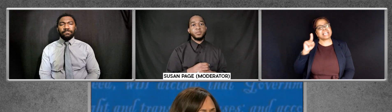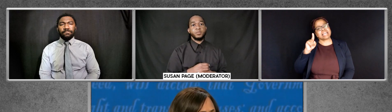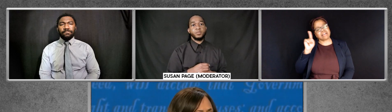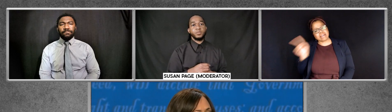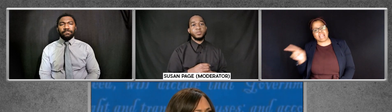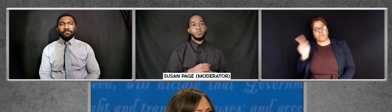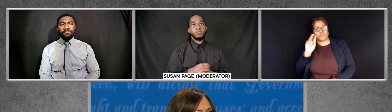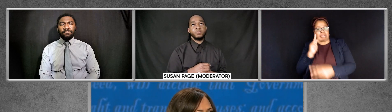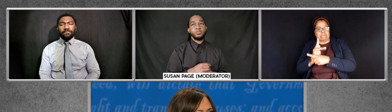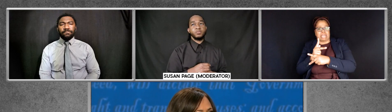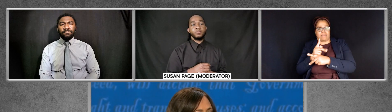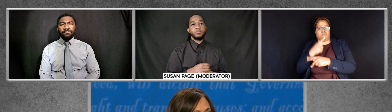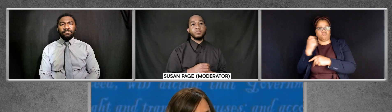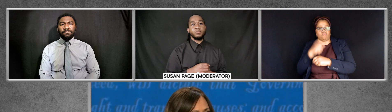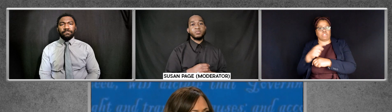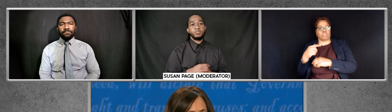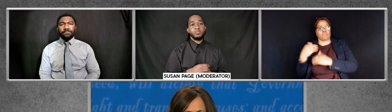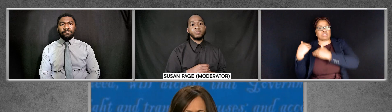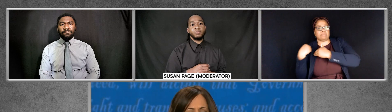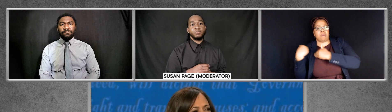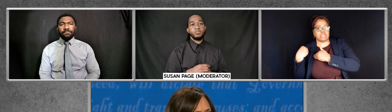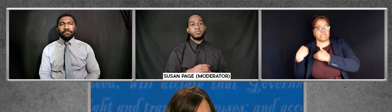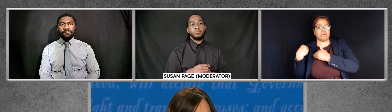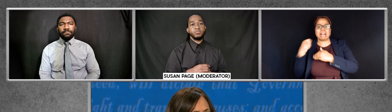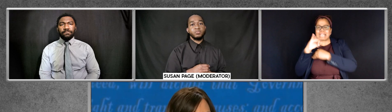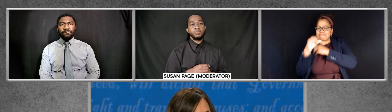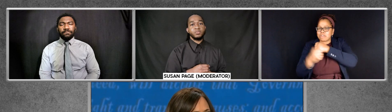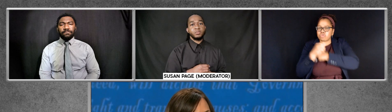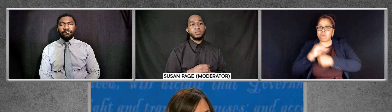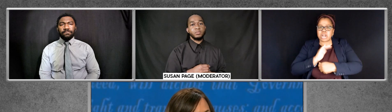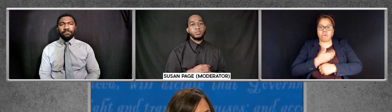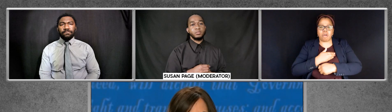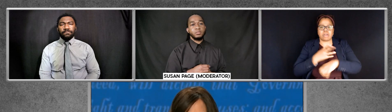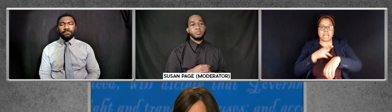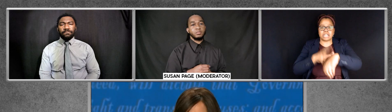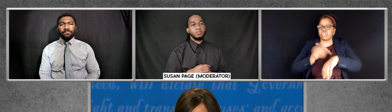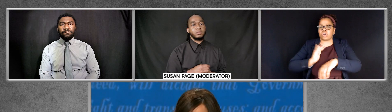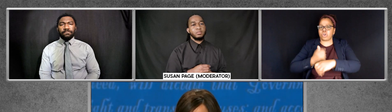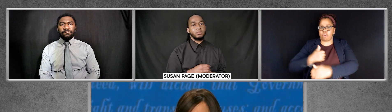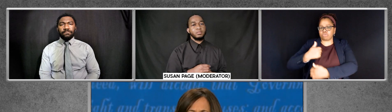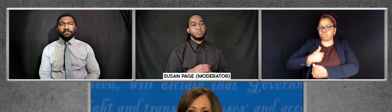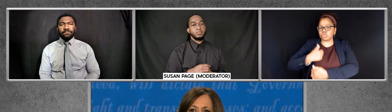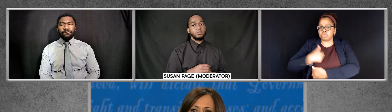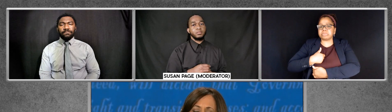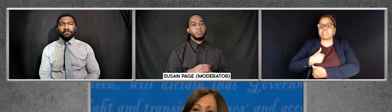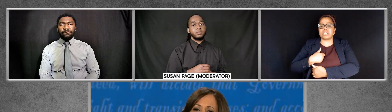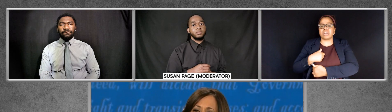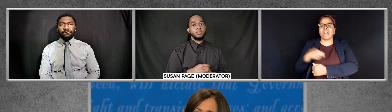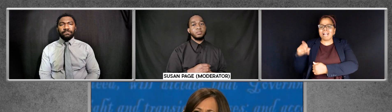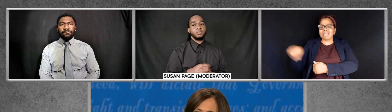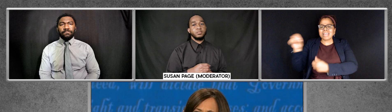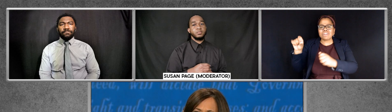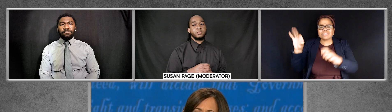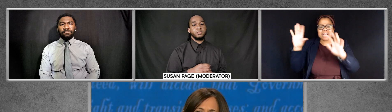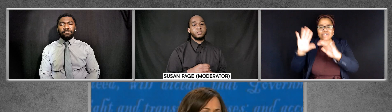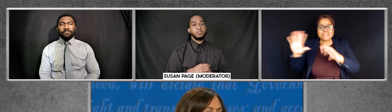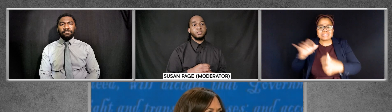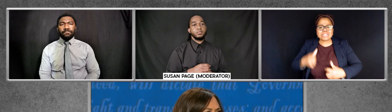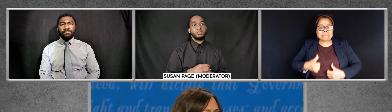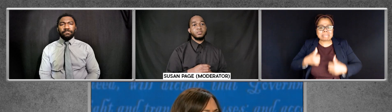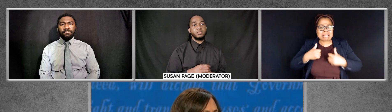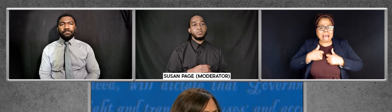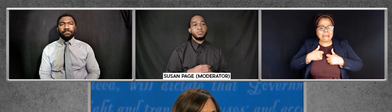any threat to our nation's security or to our troops who are sacrificing their lives for the